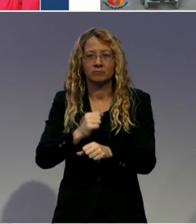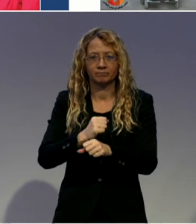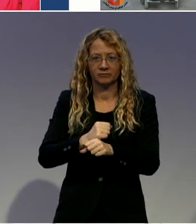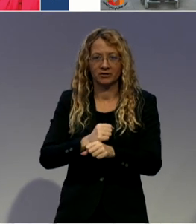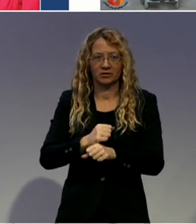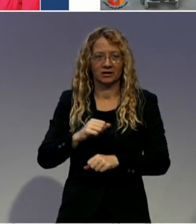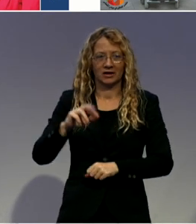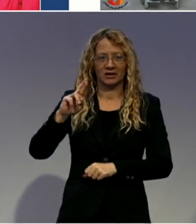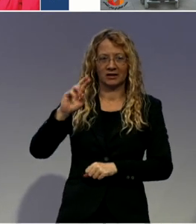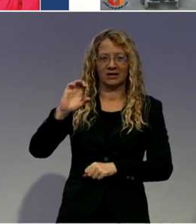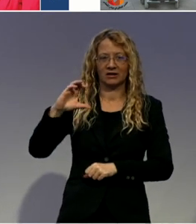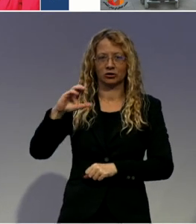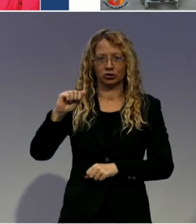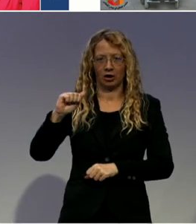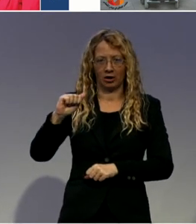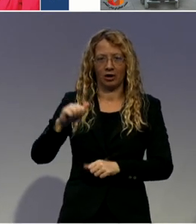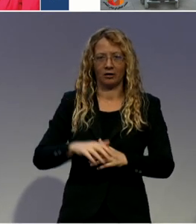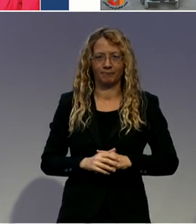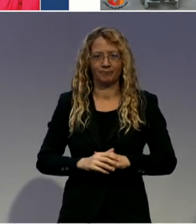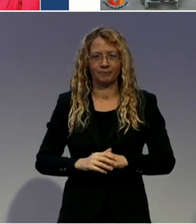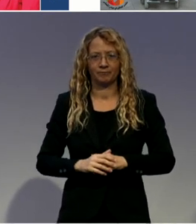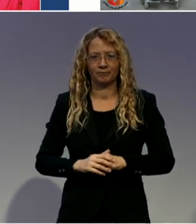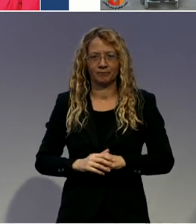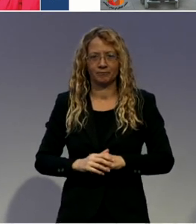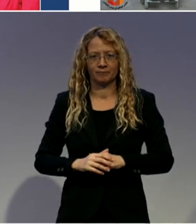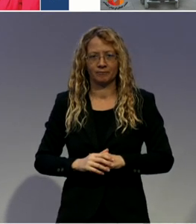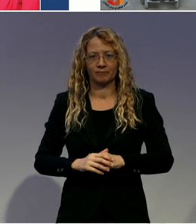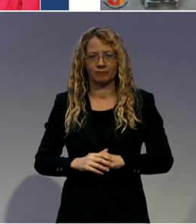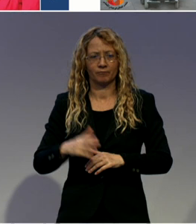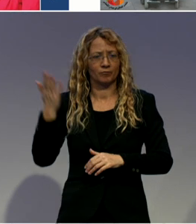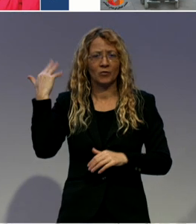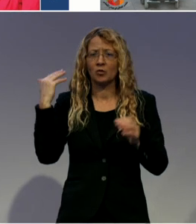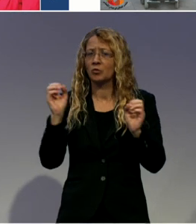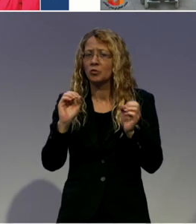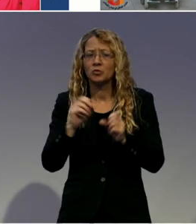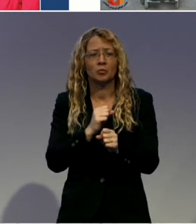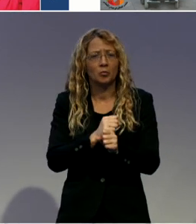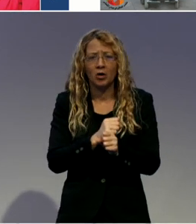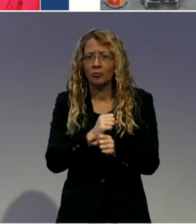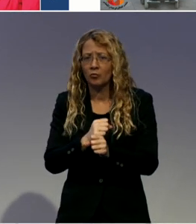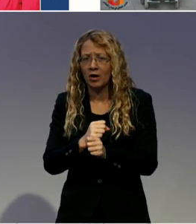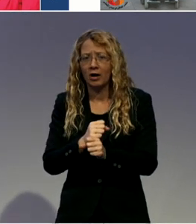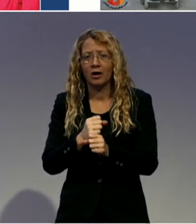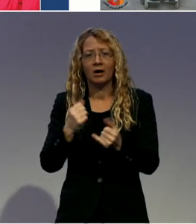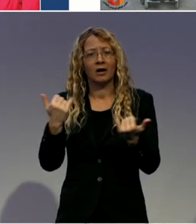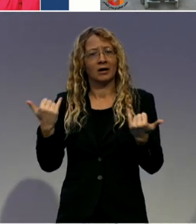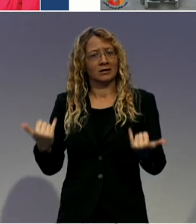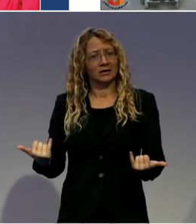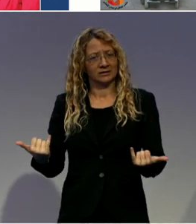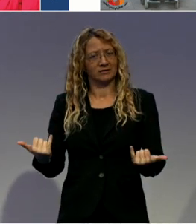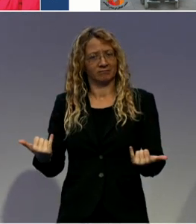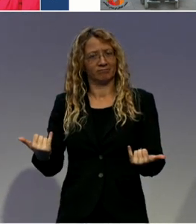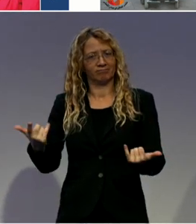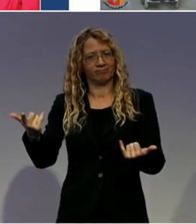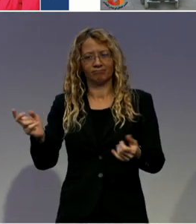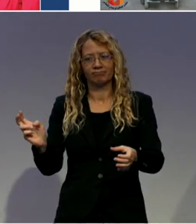city. She was elected 2 years ago, and she represents the forum in the municipality. That gives you an